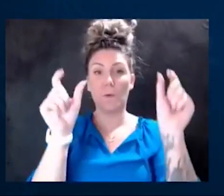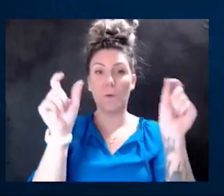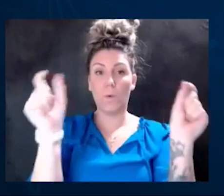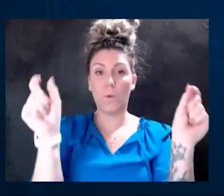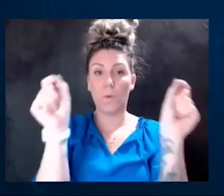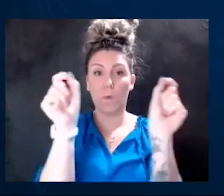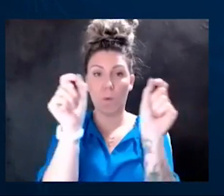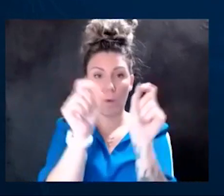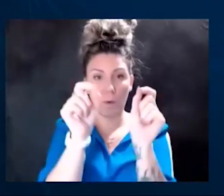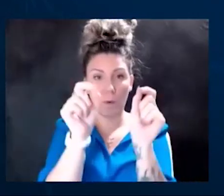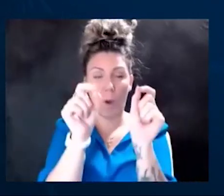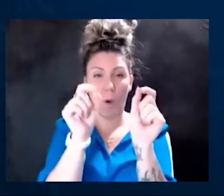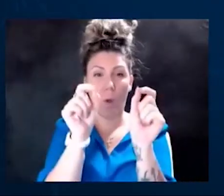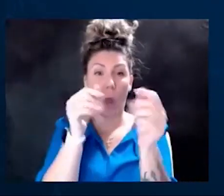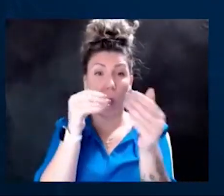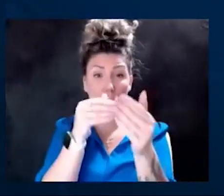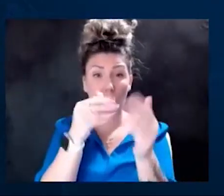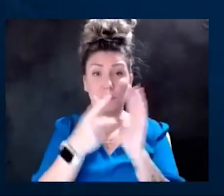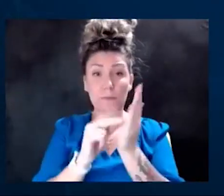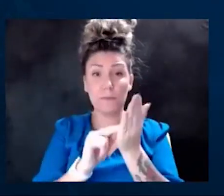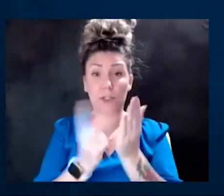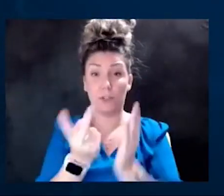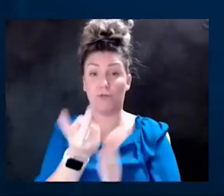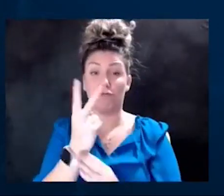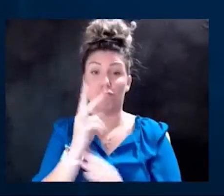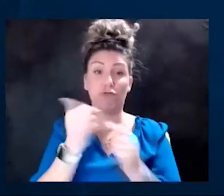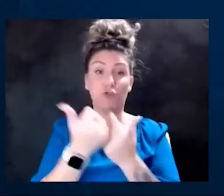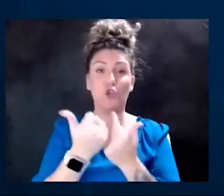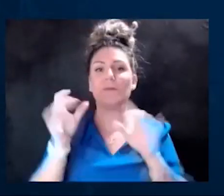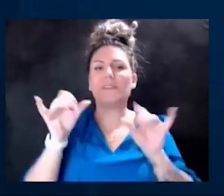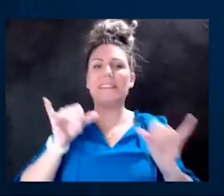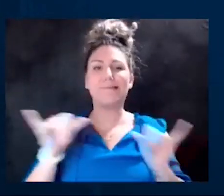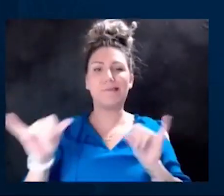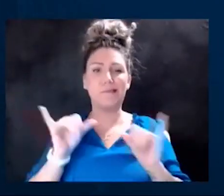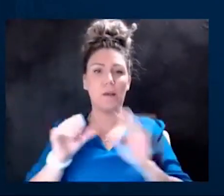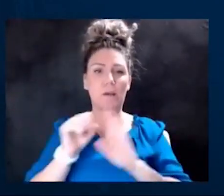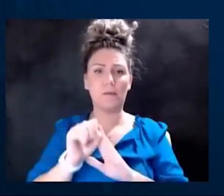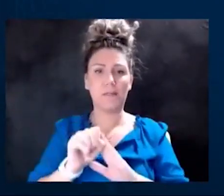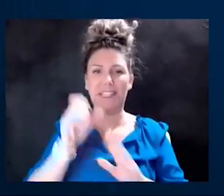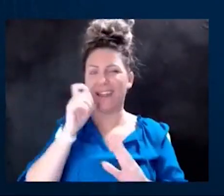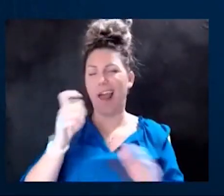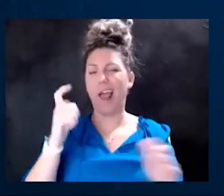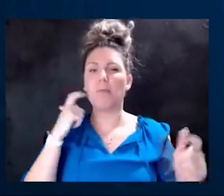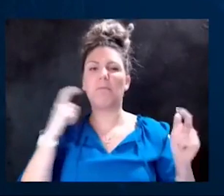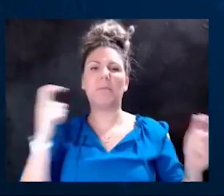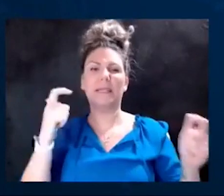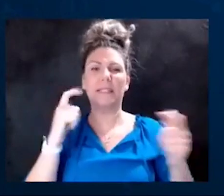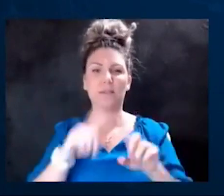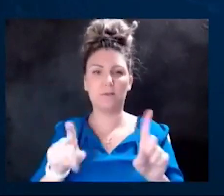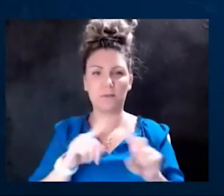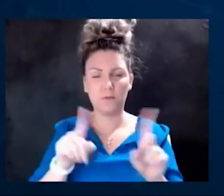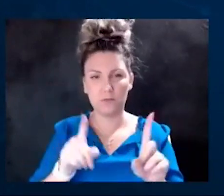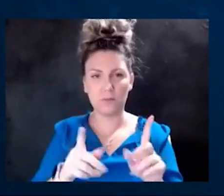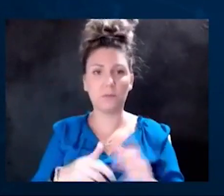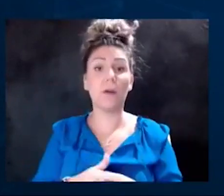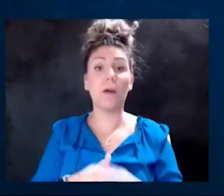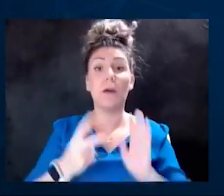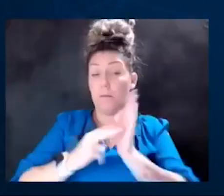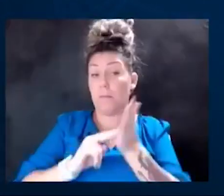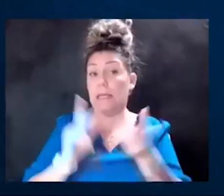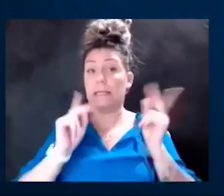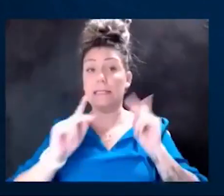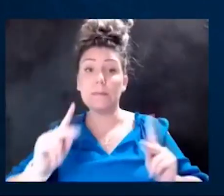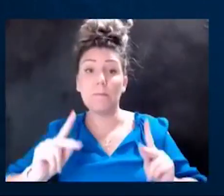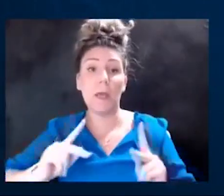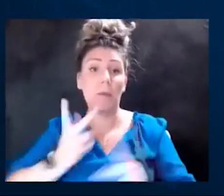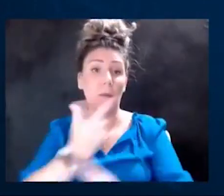that pretty much the two groups experienced the same thing, and there wasn't a very big difference, which means that people who get the vaccine don't really